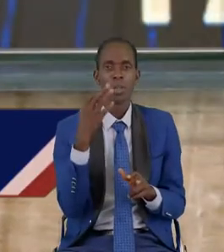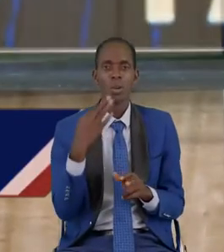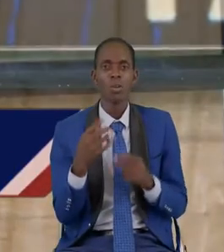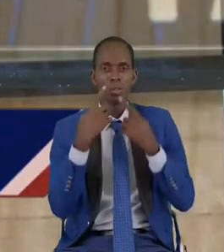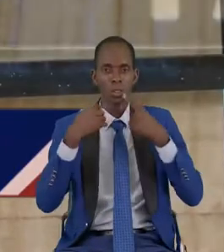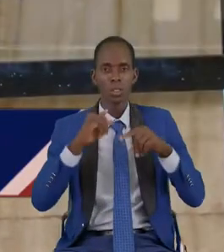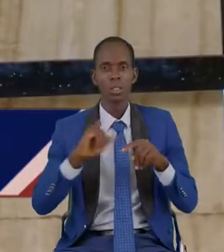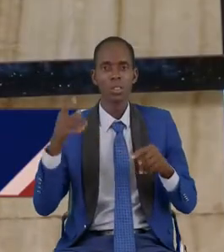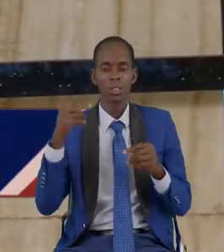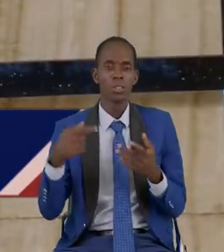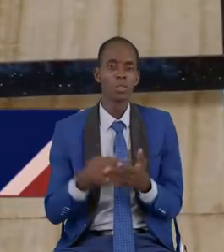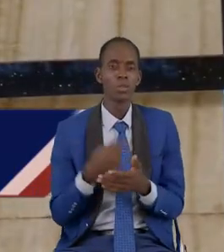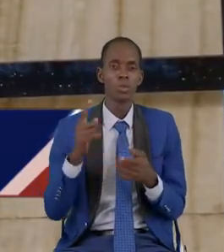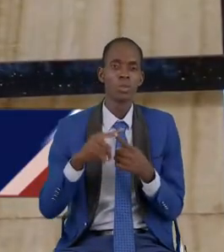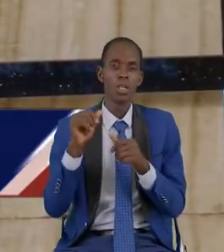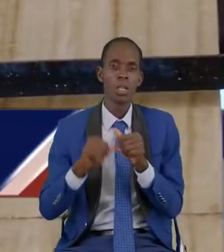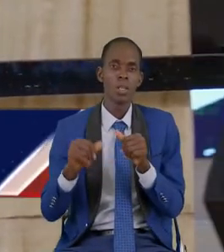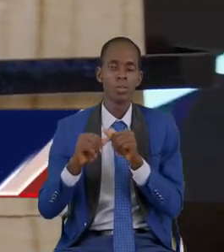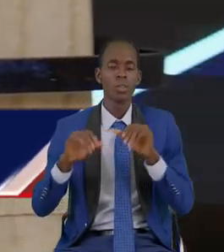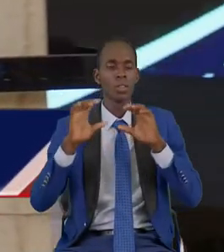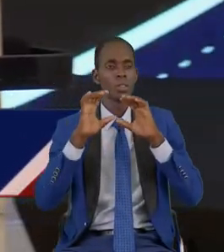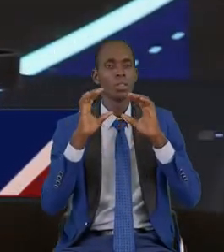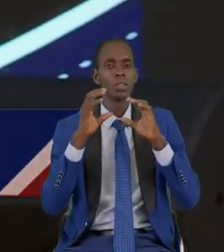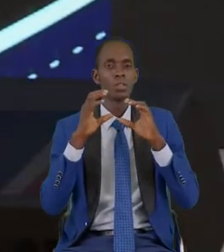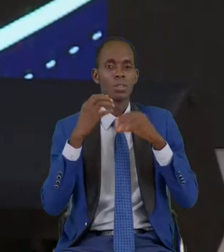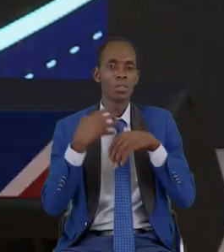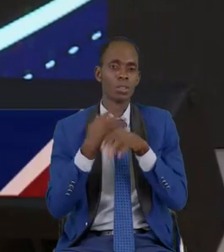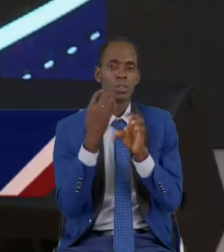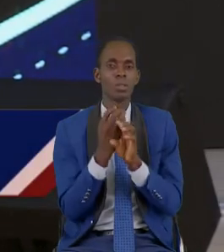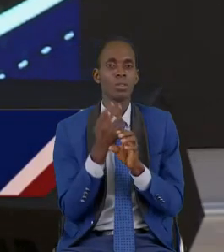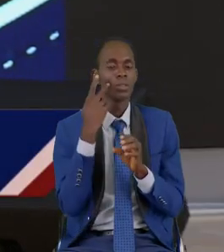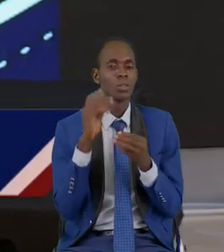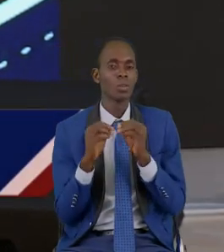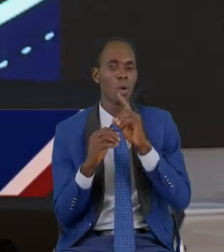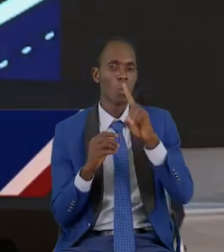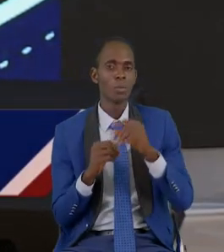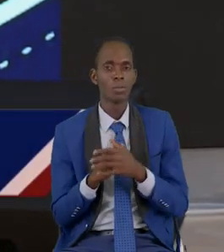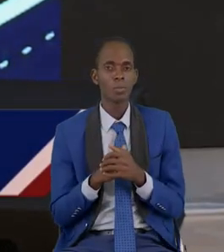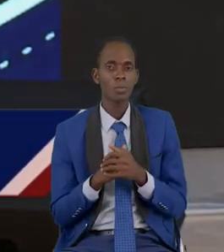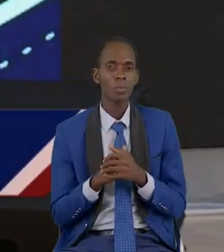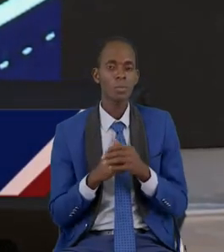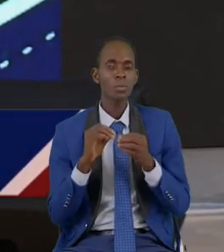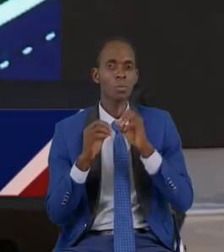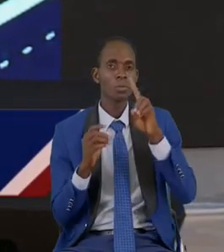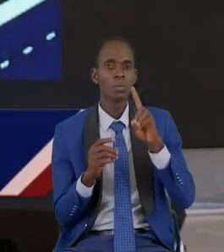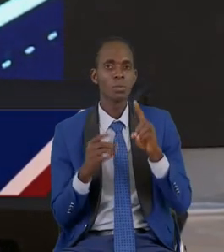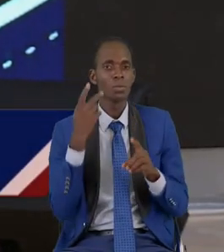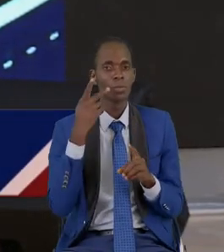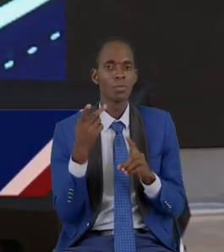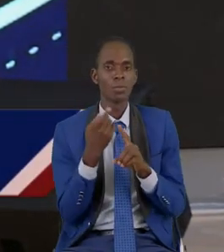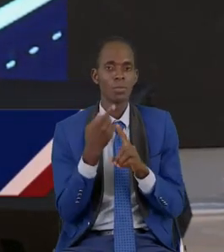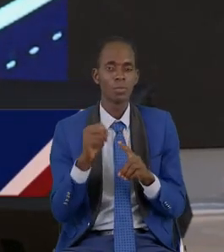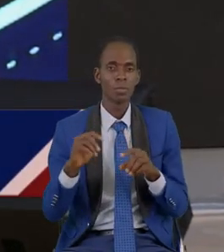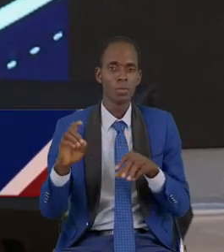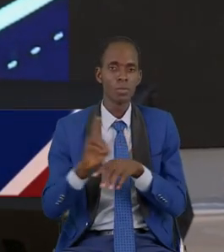to every creature. Let's look at number one there. Number one, we're looking at the duty